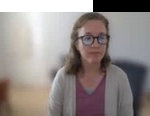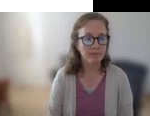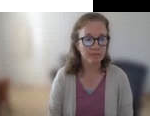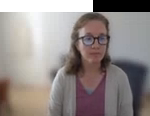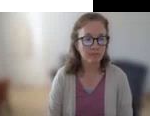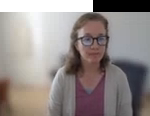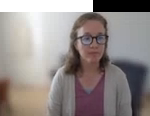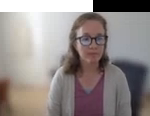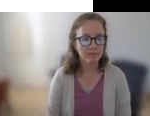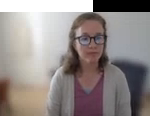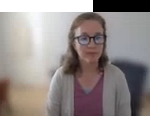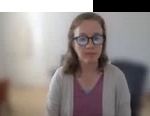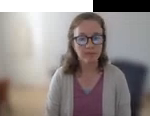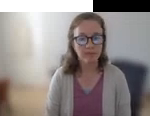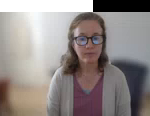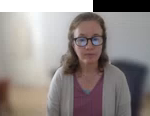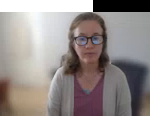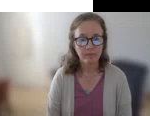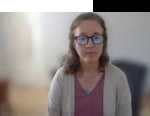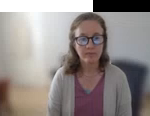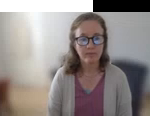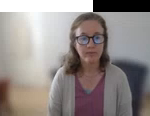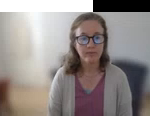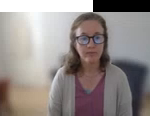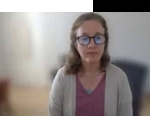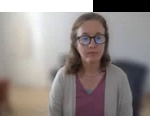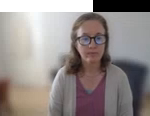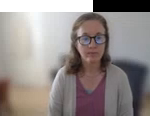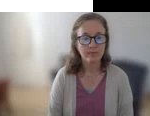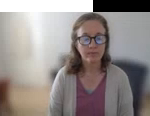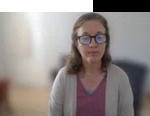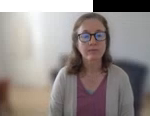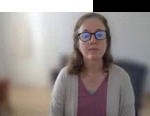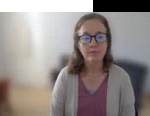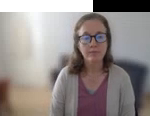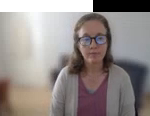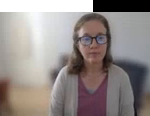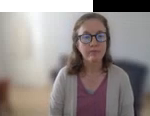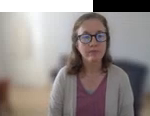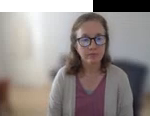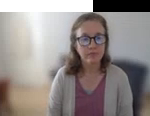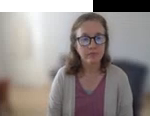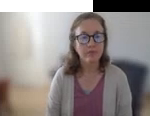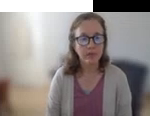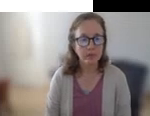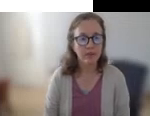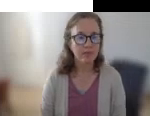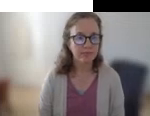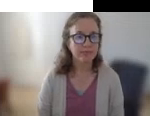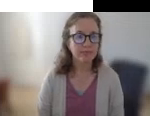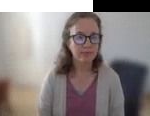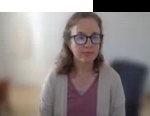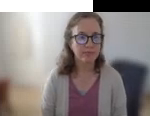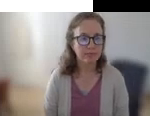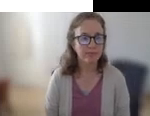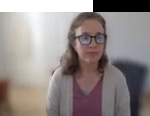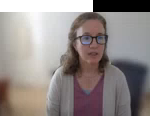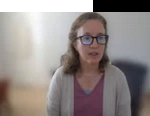mobility challenges, such that they can speak what will be typed in their assignments and so forth. Thank you.